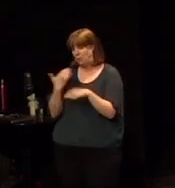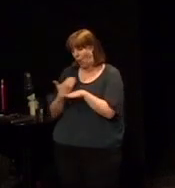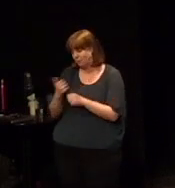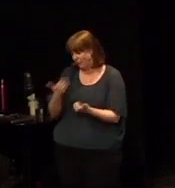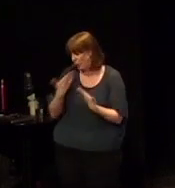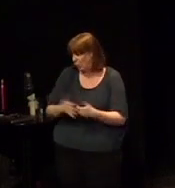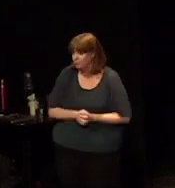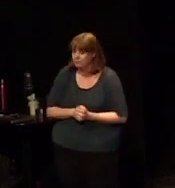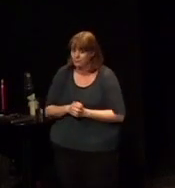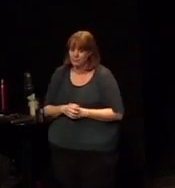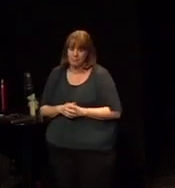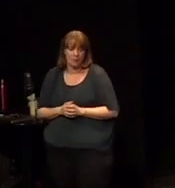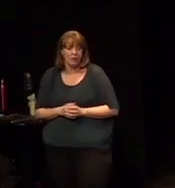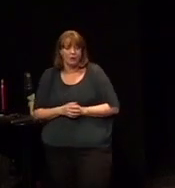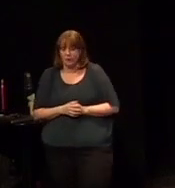very much.